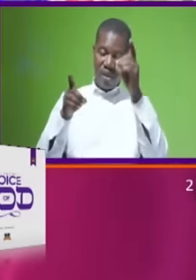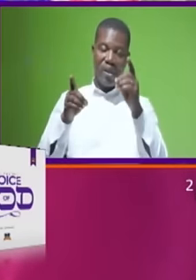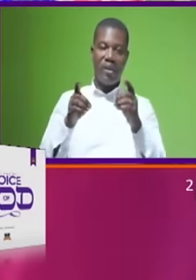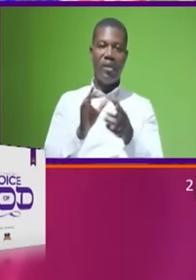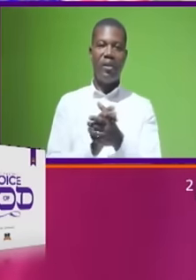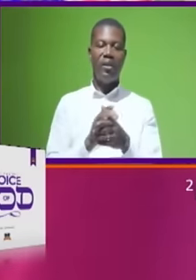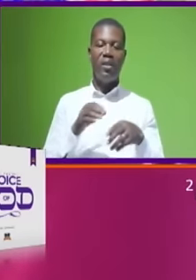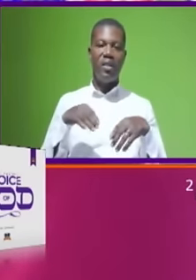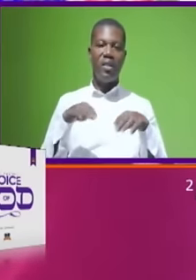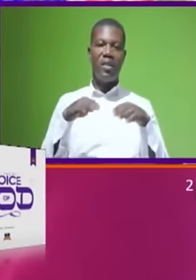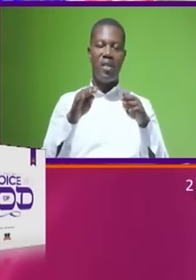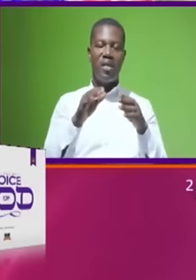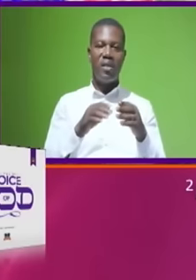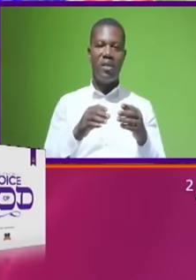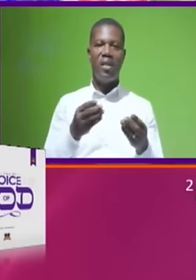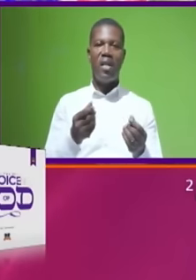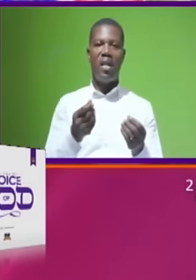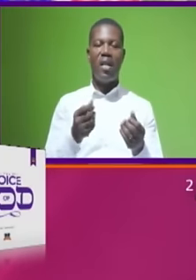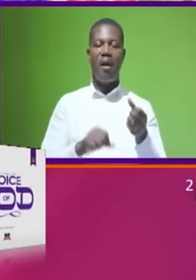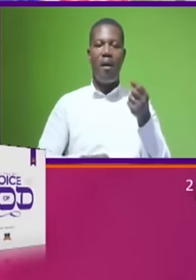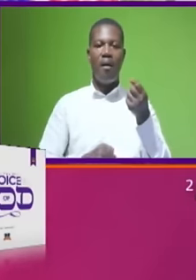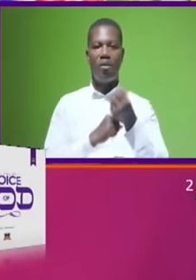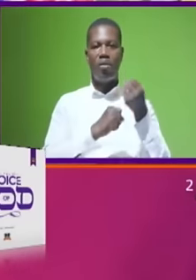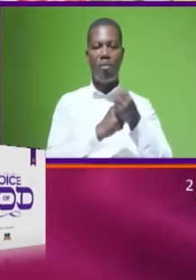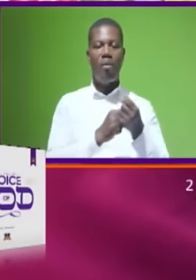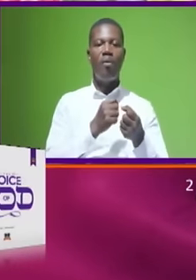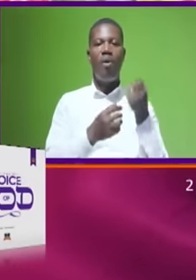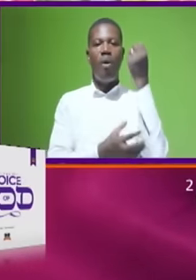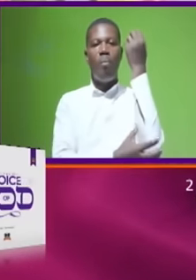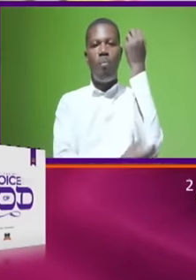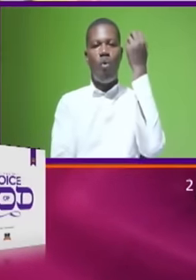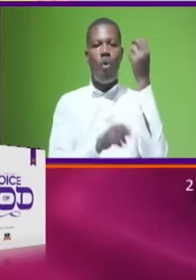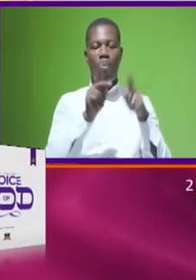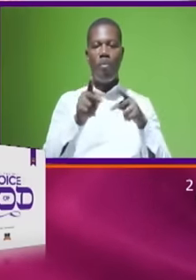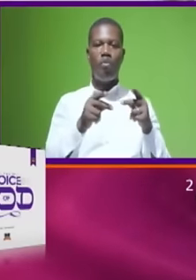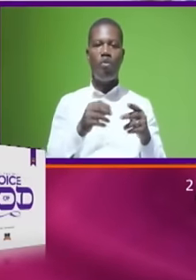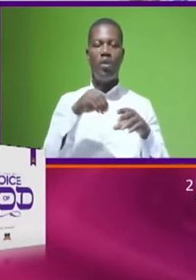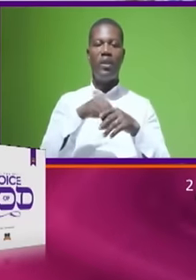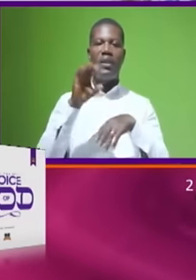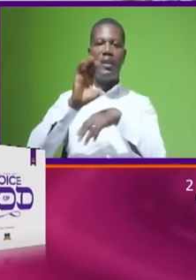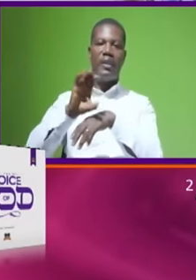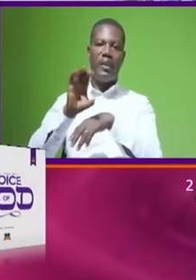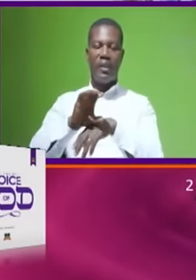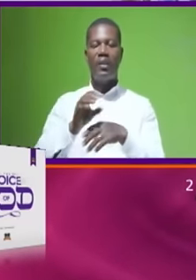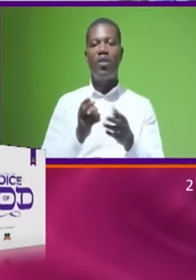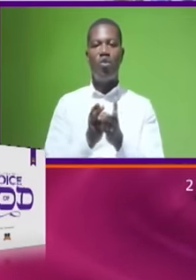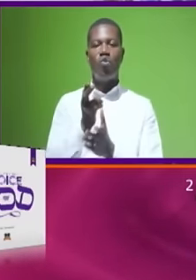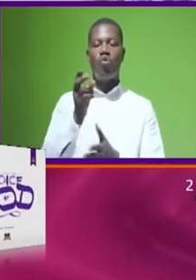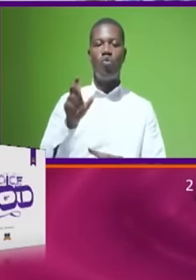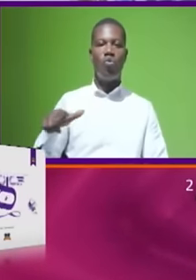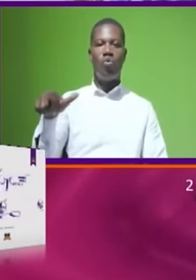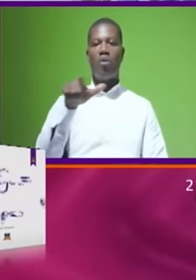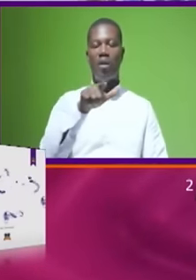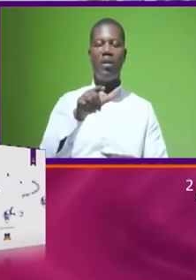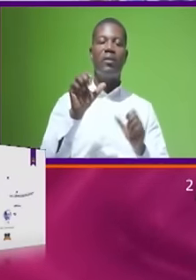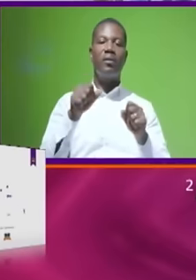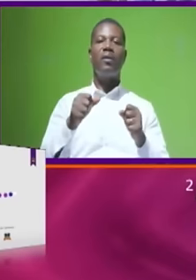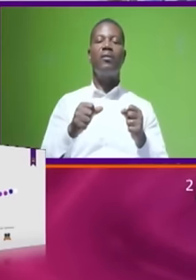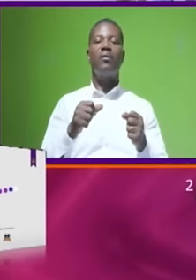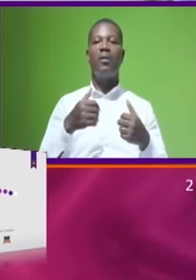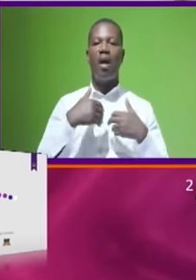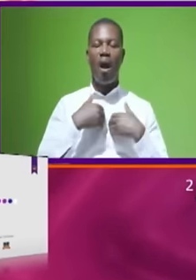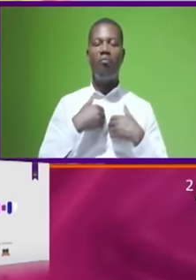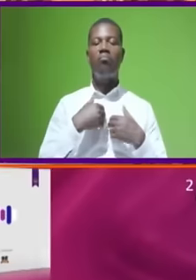asase di akoboa. Na won me ni bie ewo asafonim no. Anam yesu yesu na won won ye. So